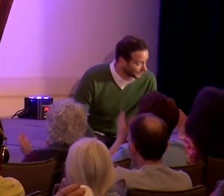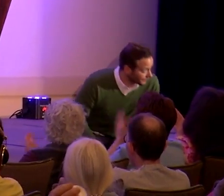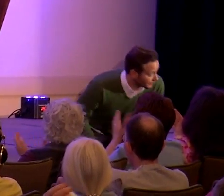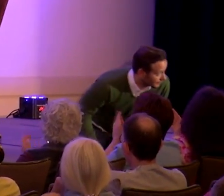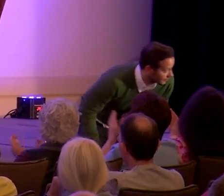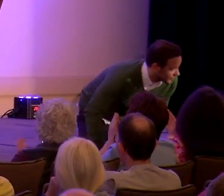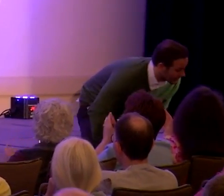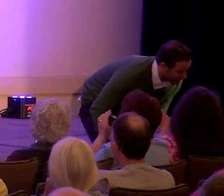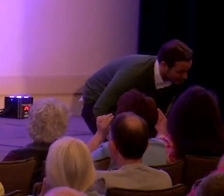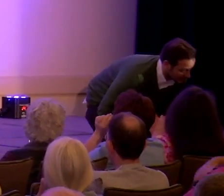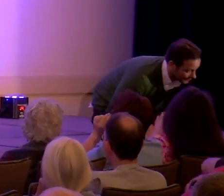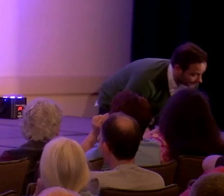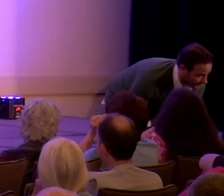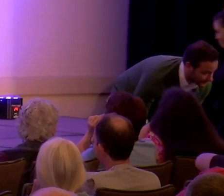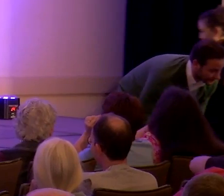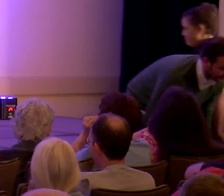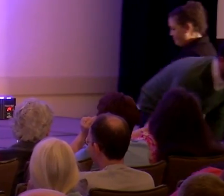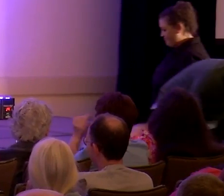Sorry.